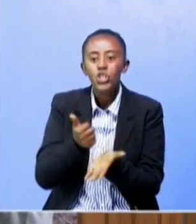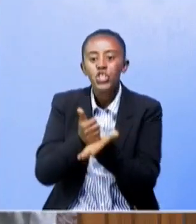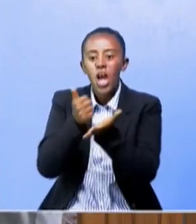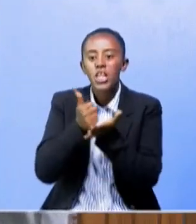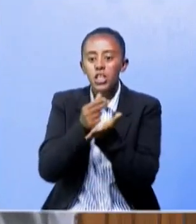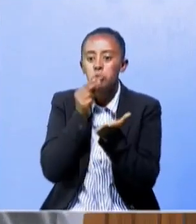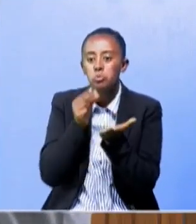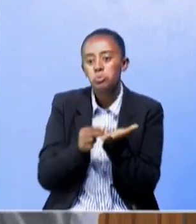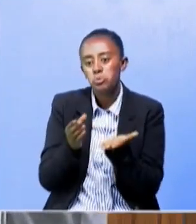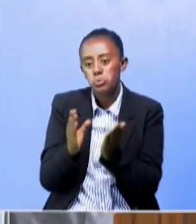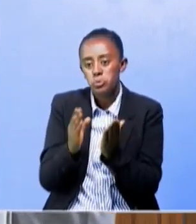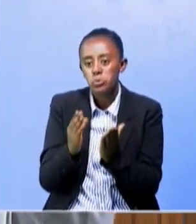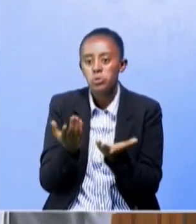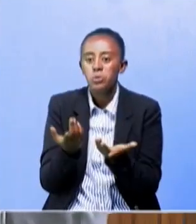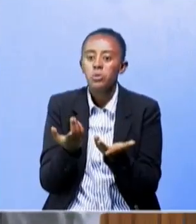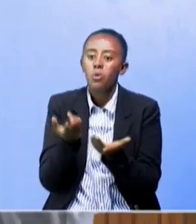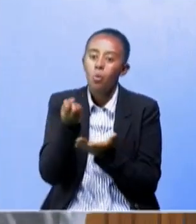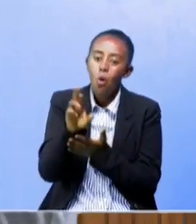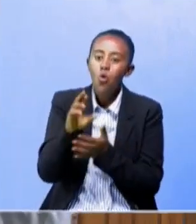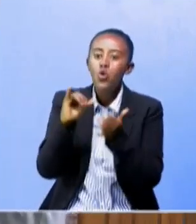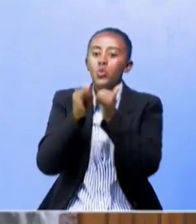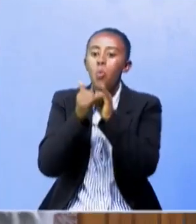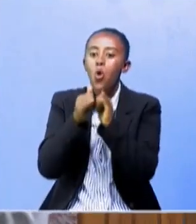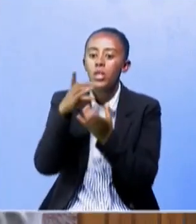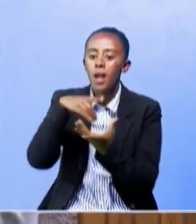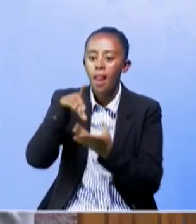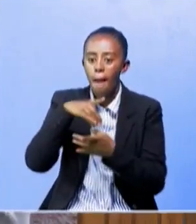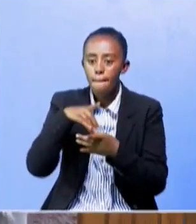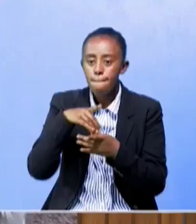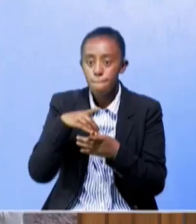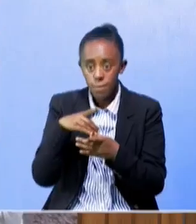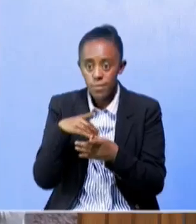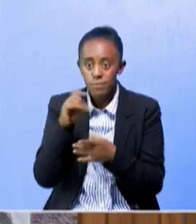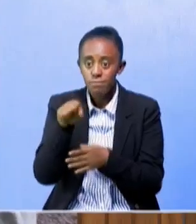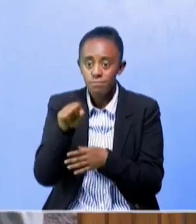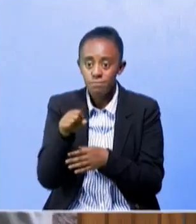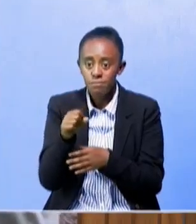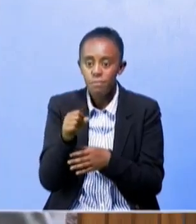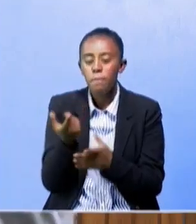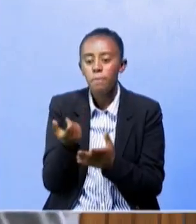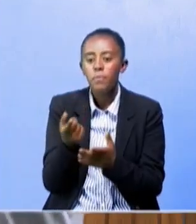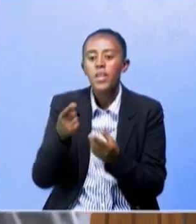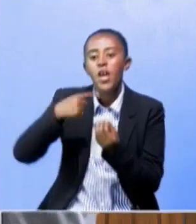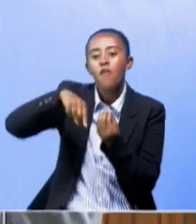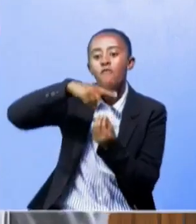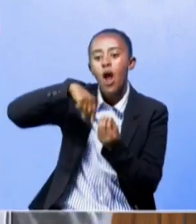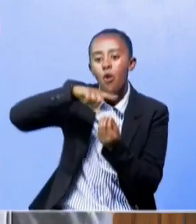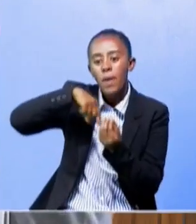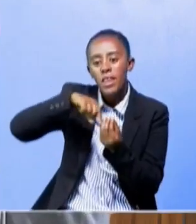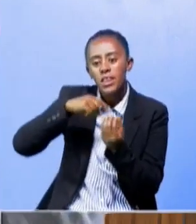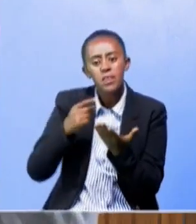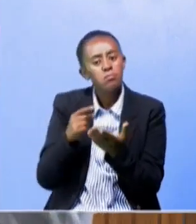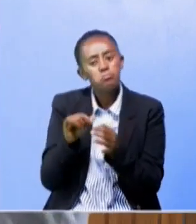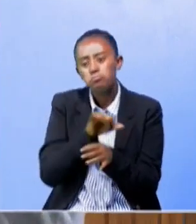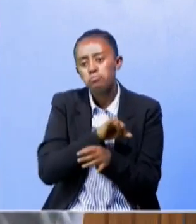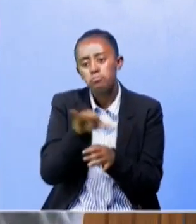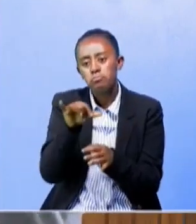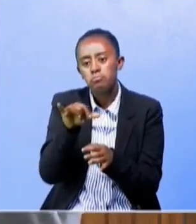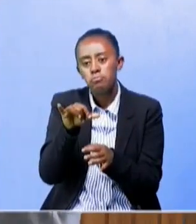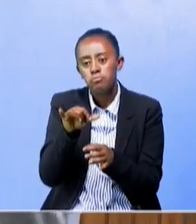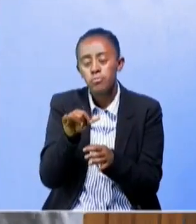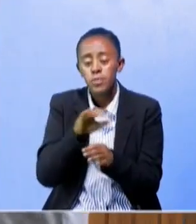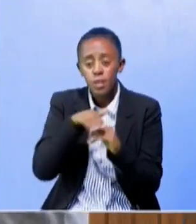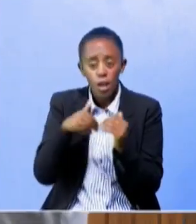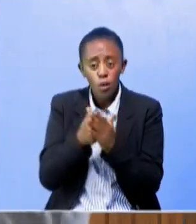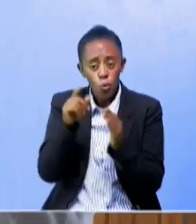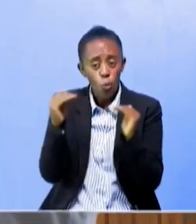club, okay? It's maybe sports club, right? It's maybe environment club, etc. Are you